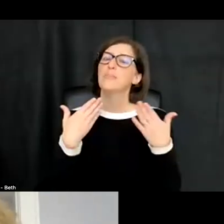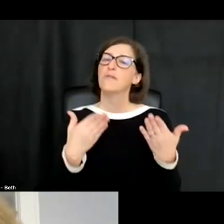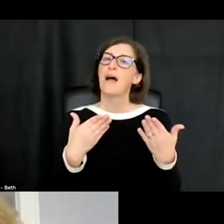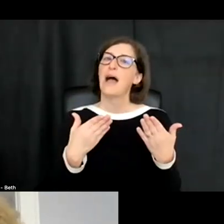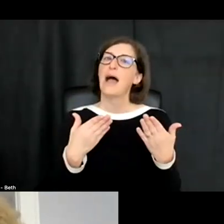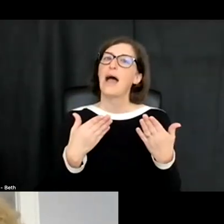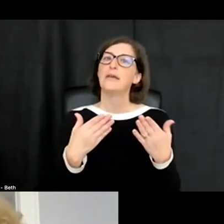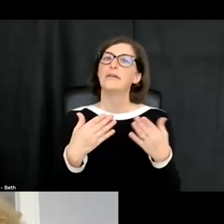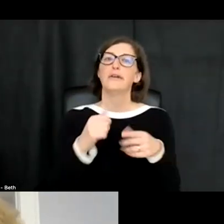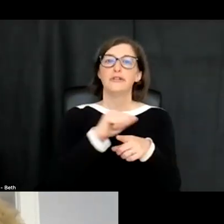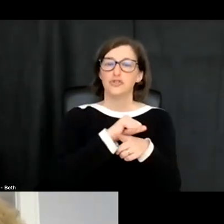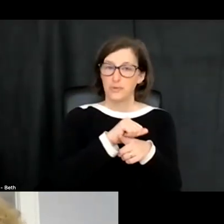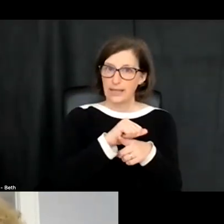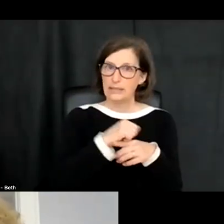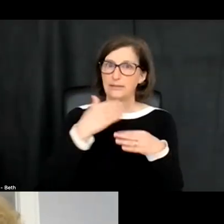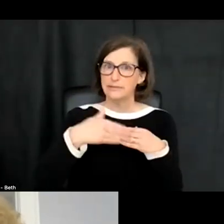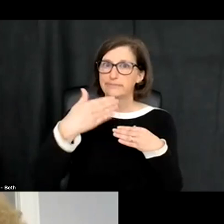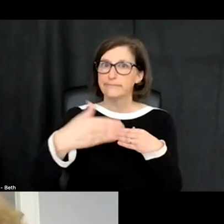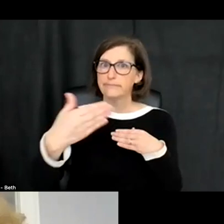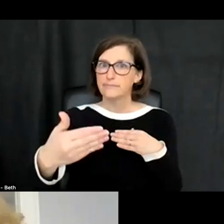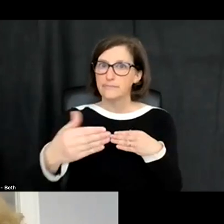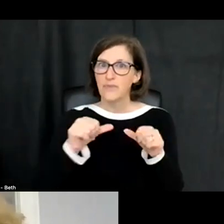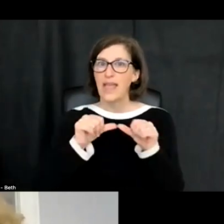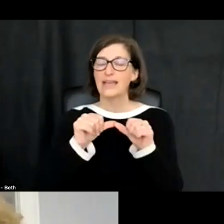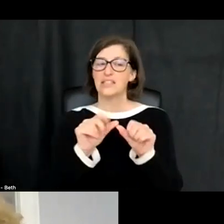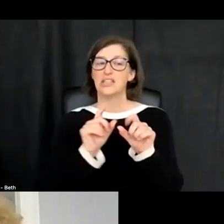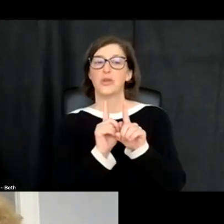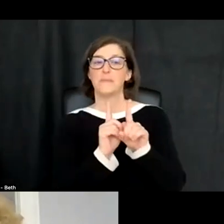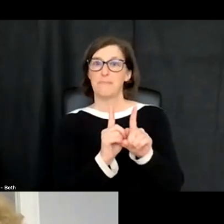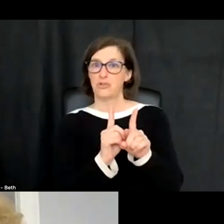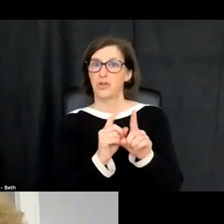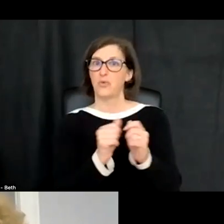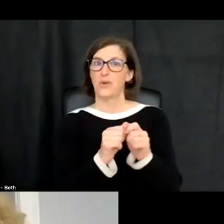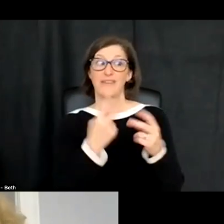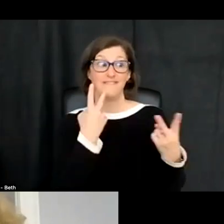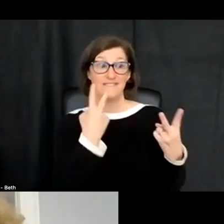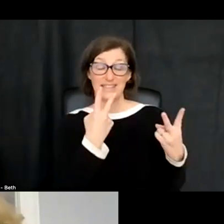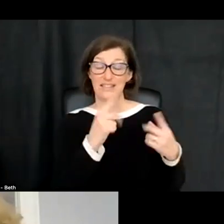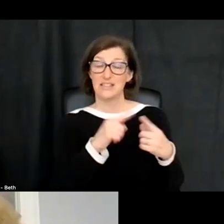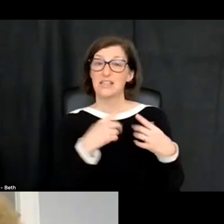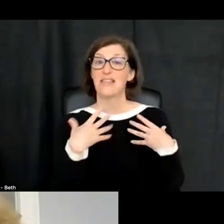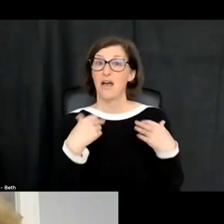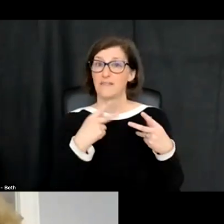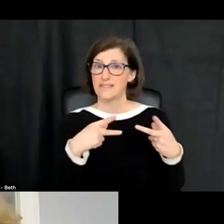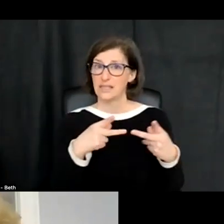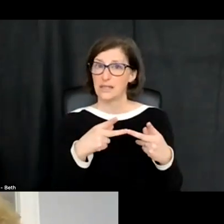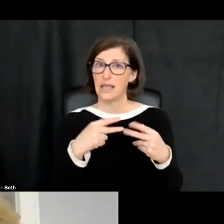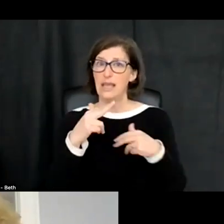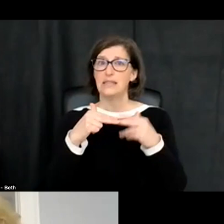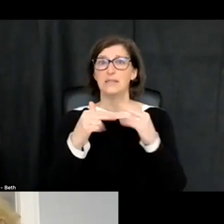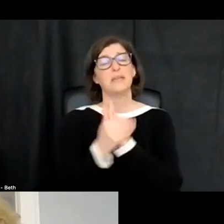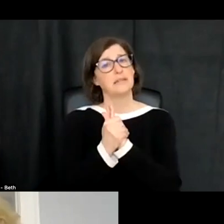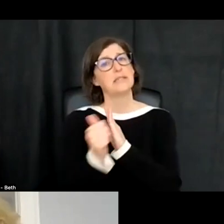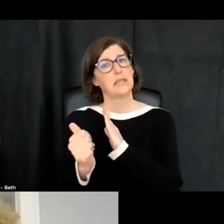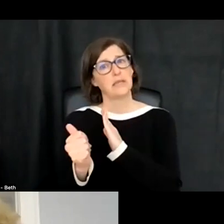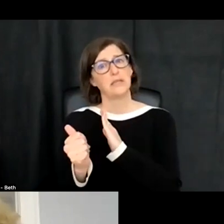trainings, as well as ongoing mentoring through visits to the health facilities to build the skills of